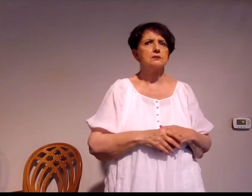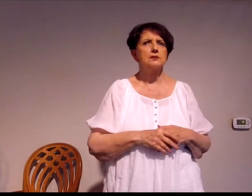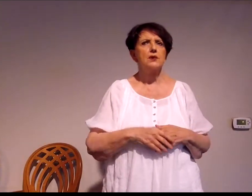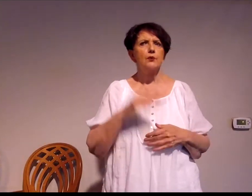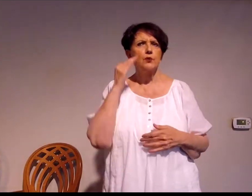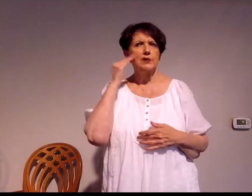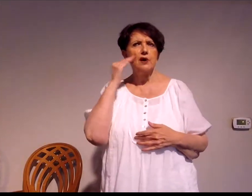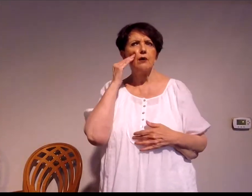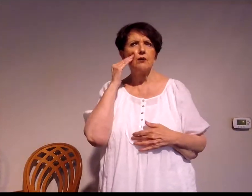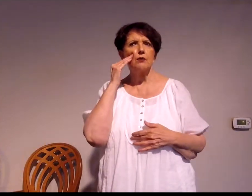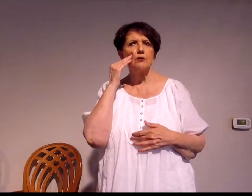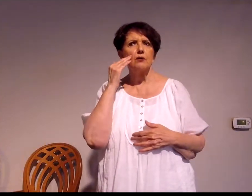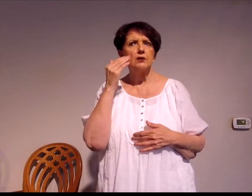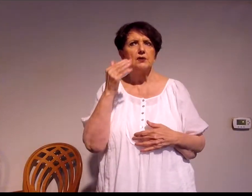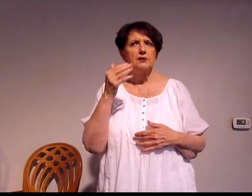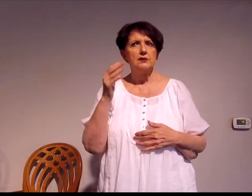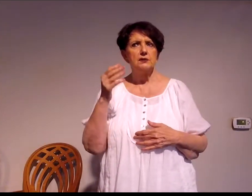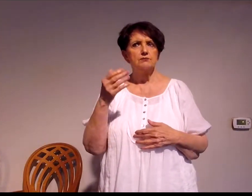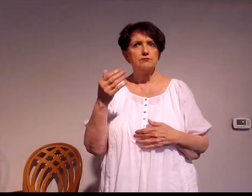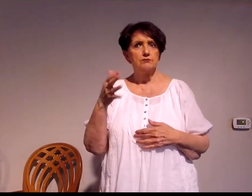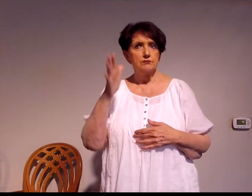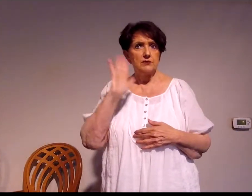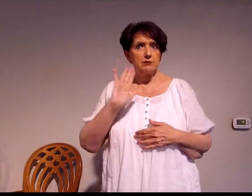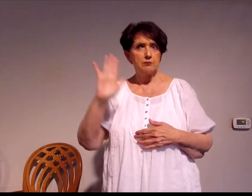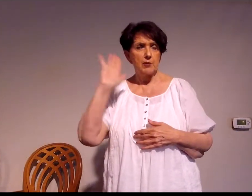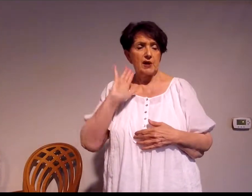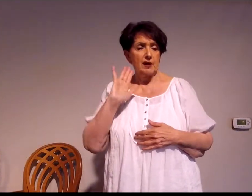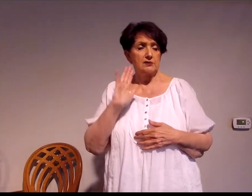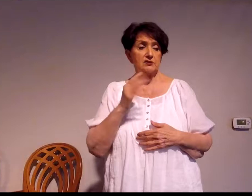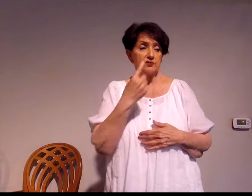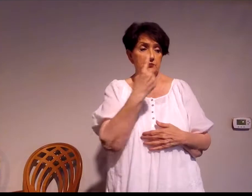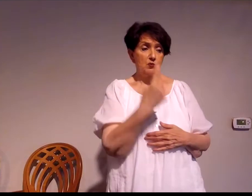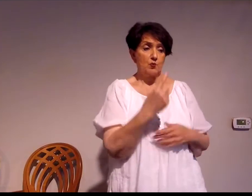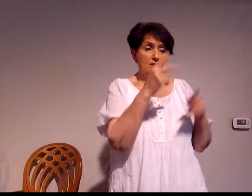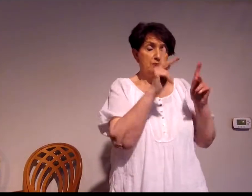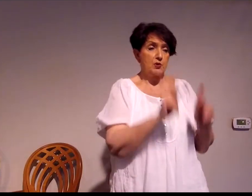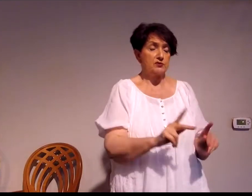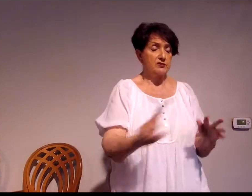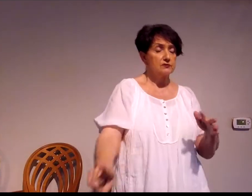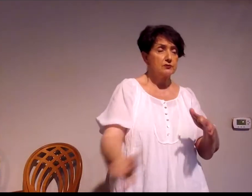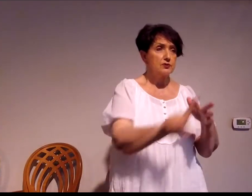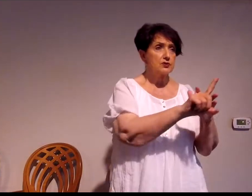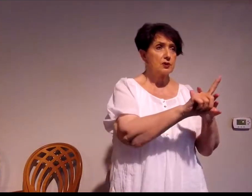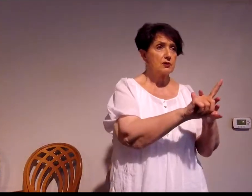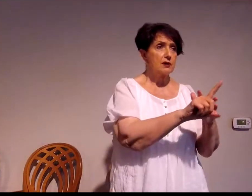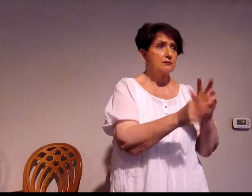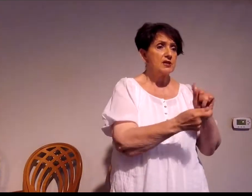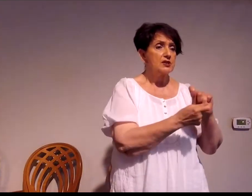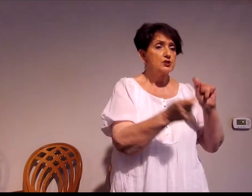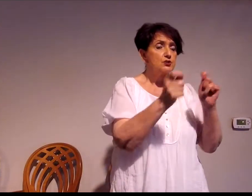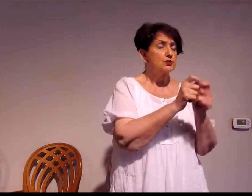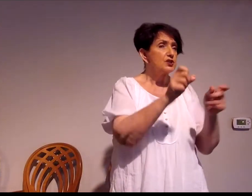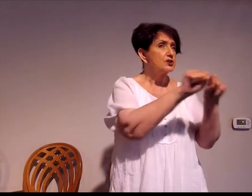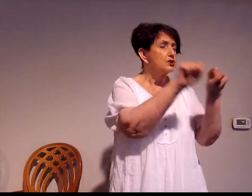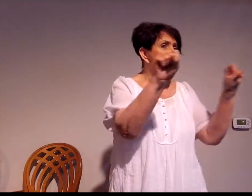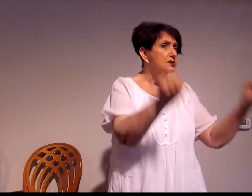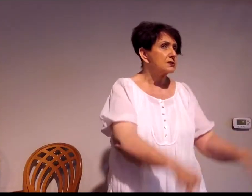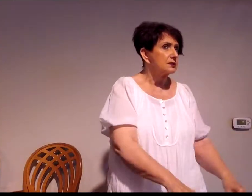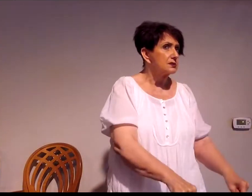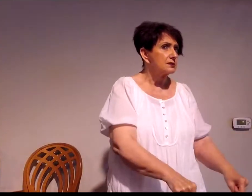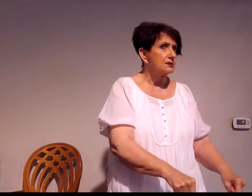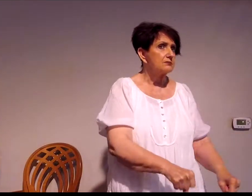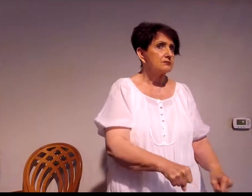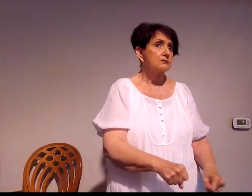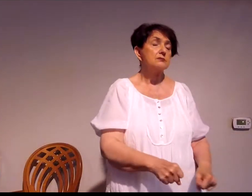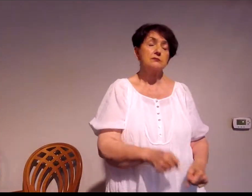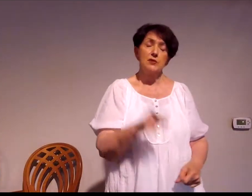that there have been one single person coming along to even change a big system? But it takes a brave